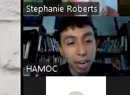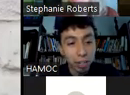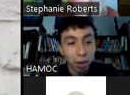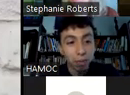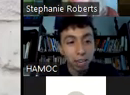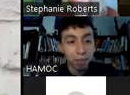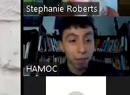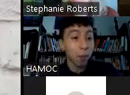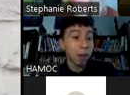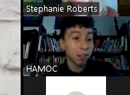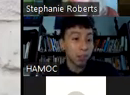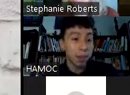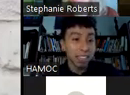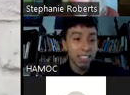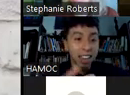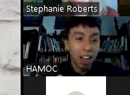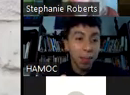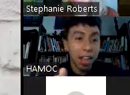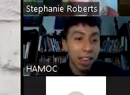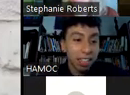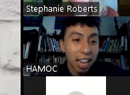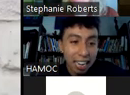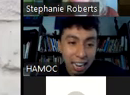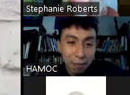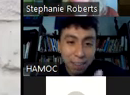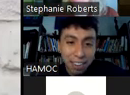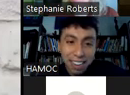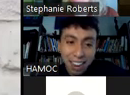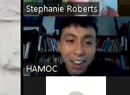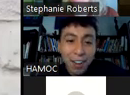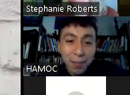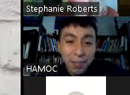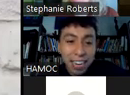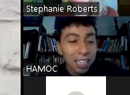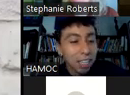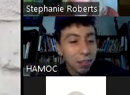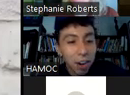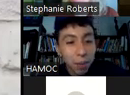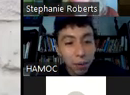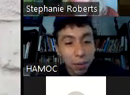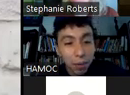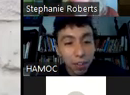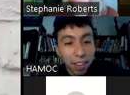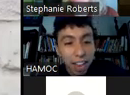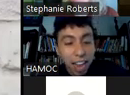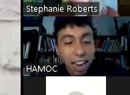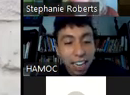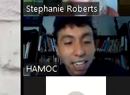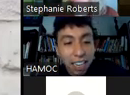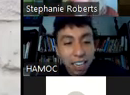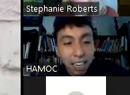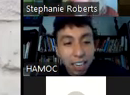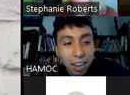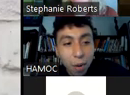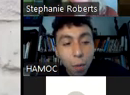blue gray tones of what I'm assuming is that game. It's very beautiful.